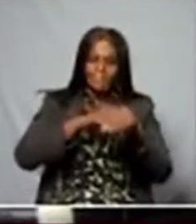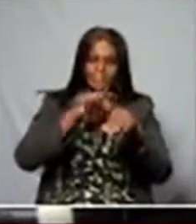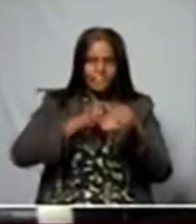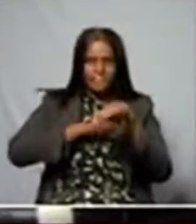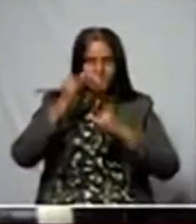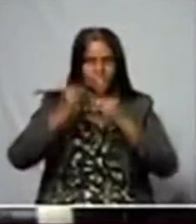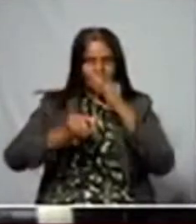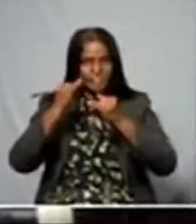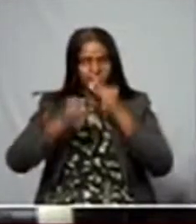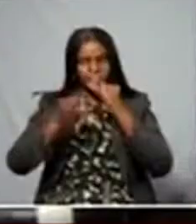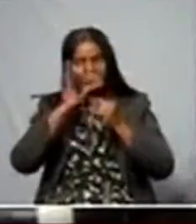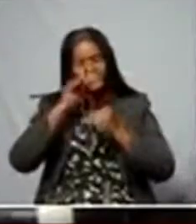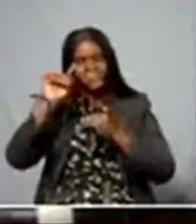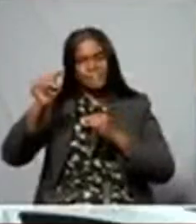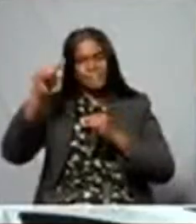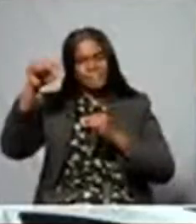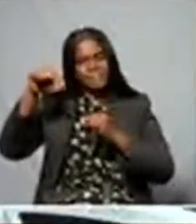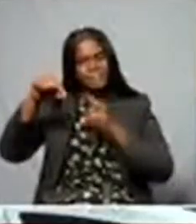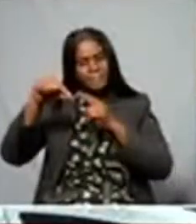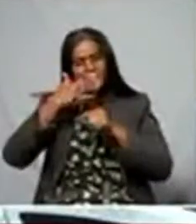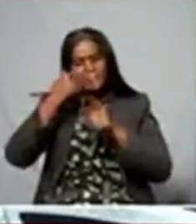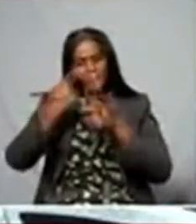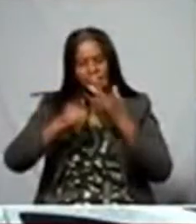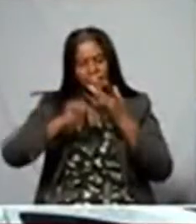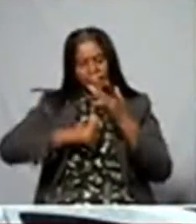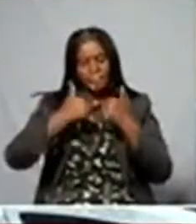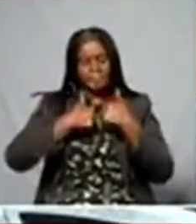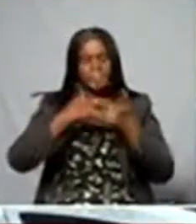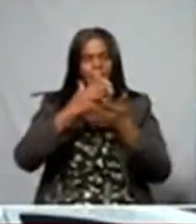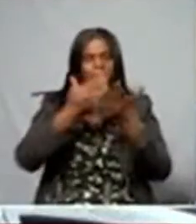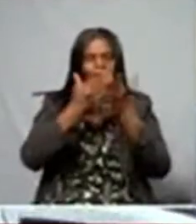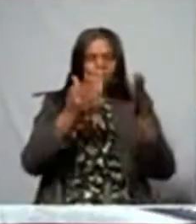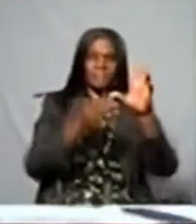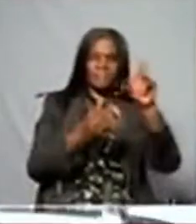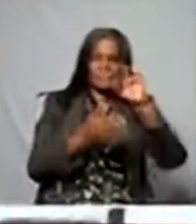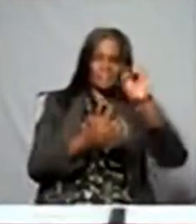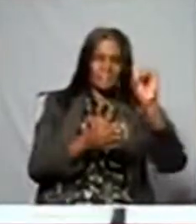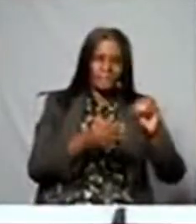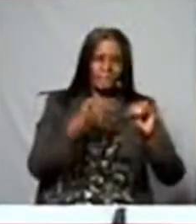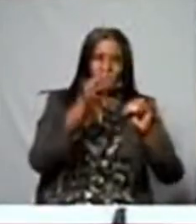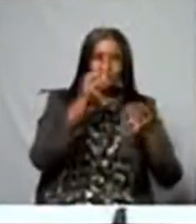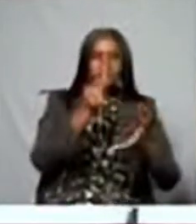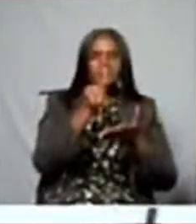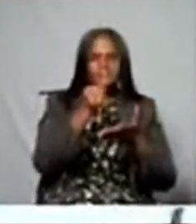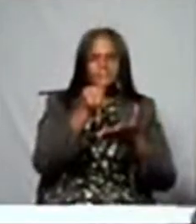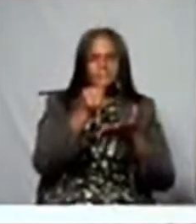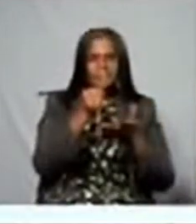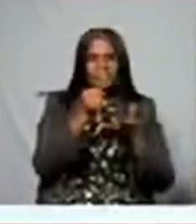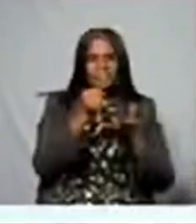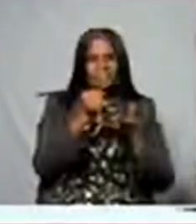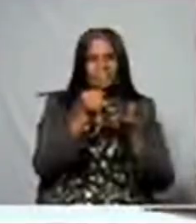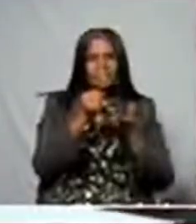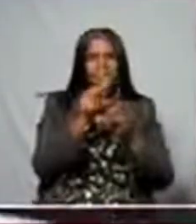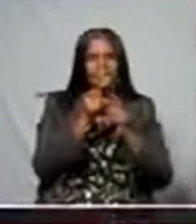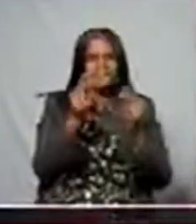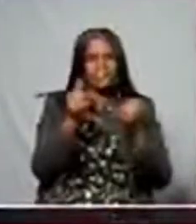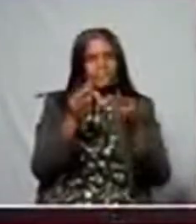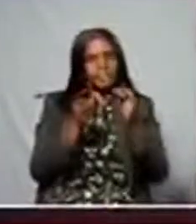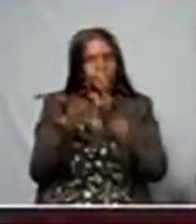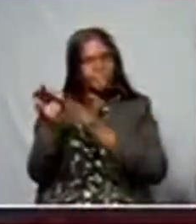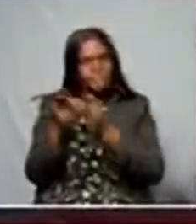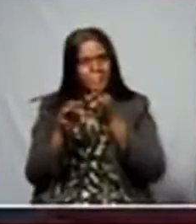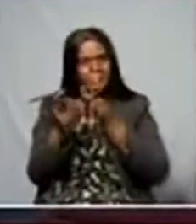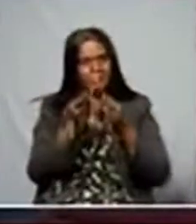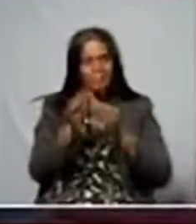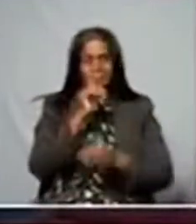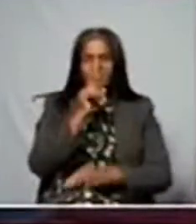the first quarter, we should have been somewhere above 30% of the budget. So the discrepancy is real,